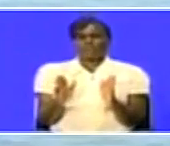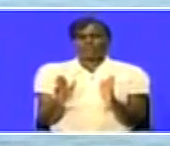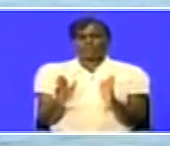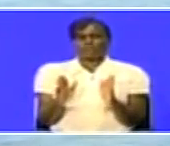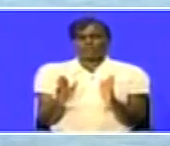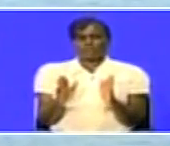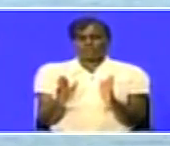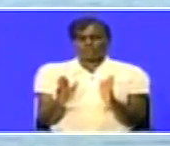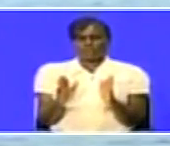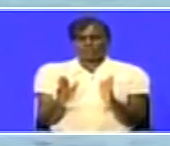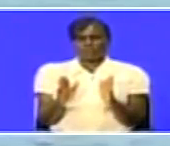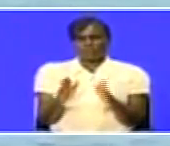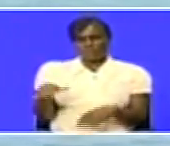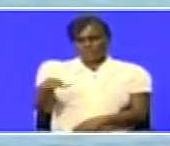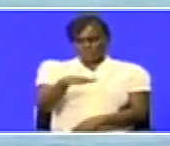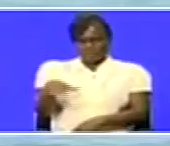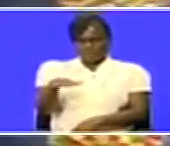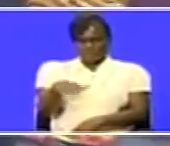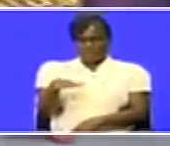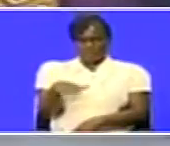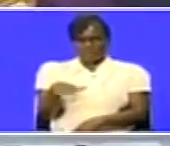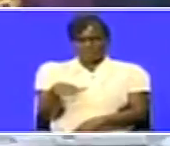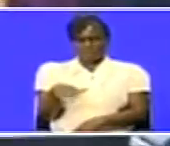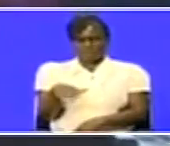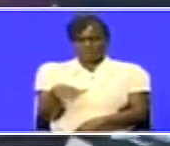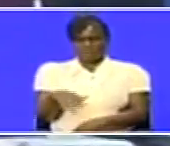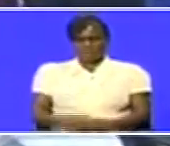the iconic bridges the region will ever have.